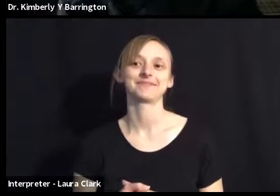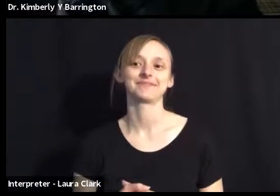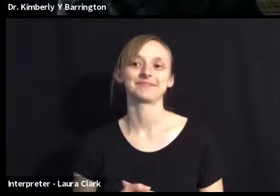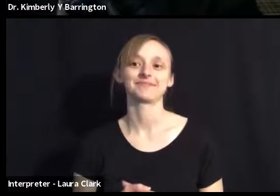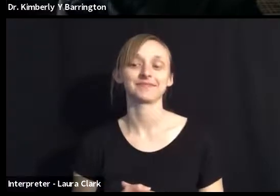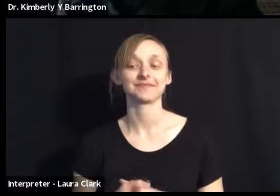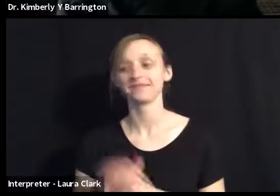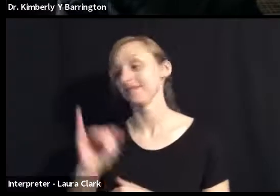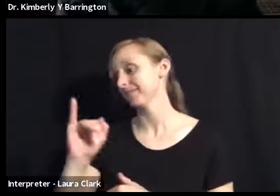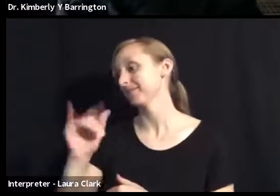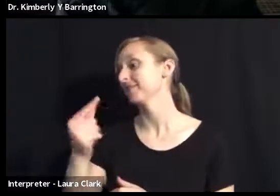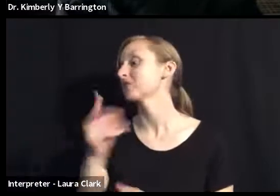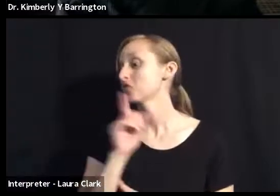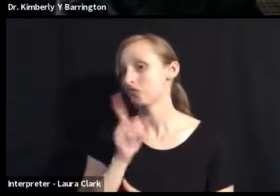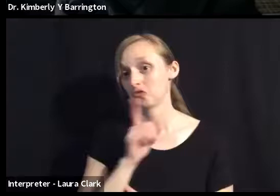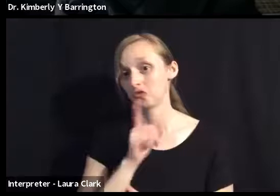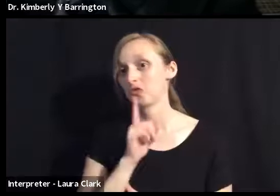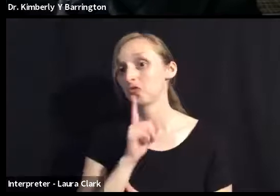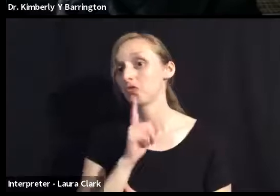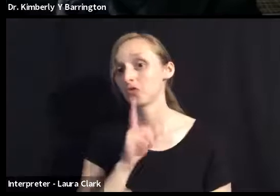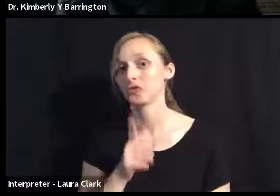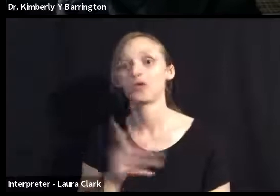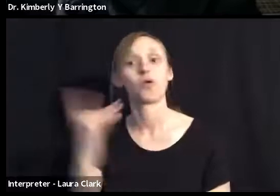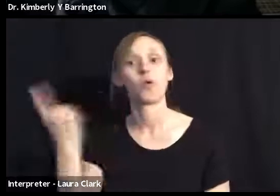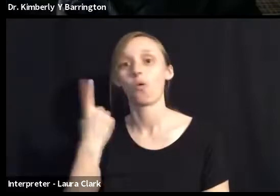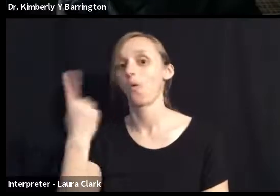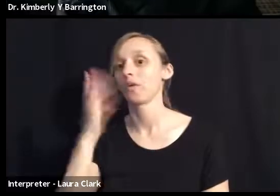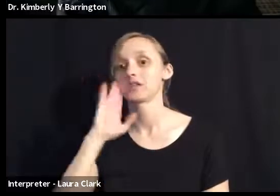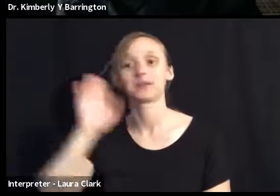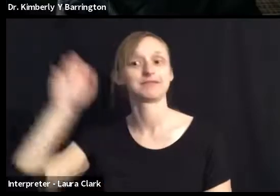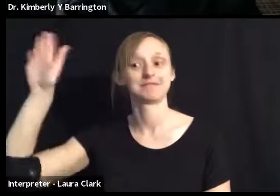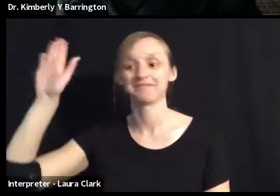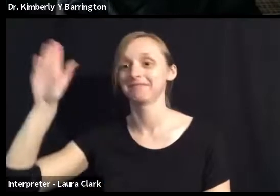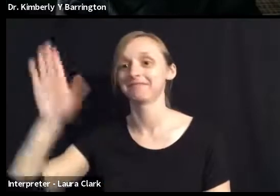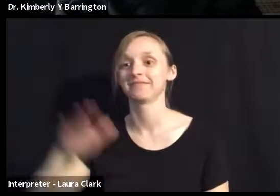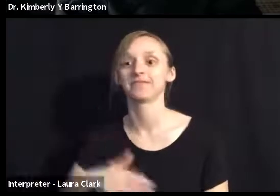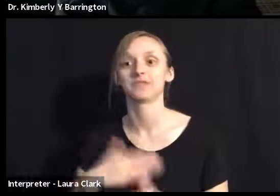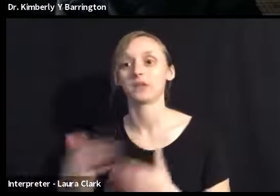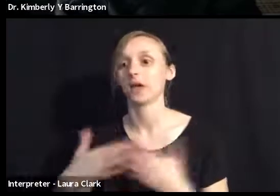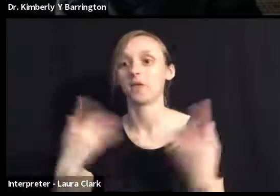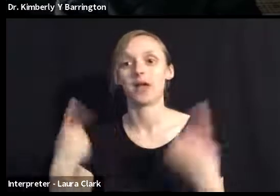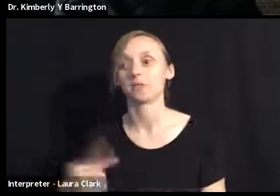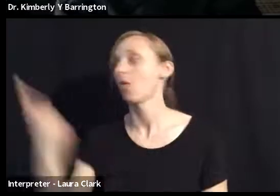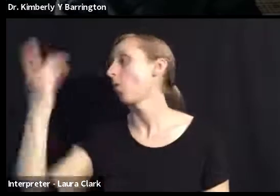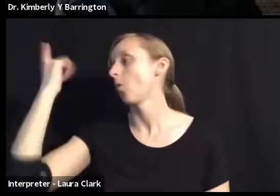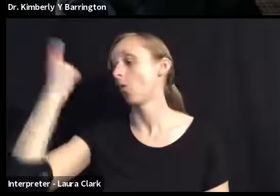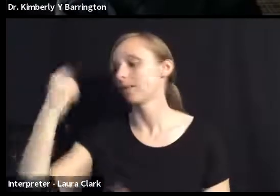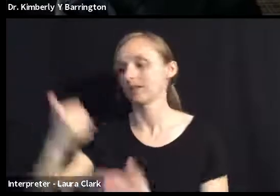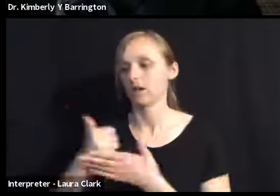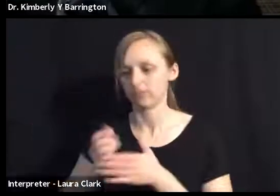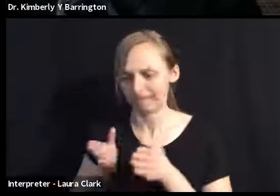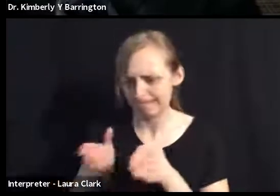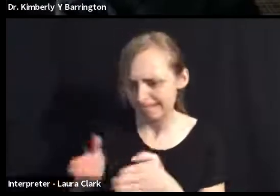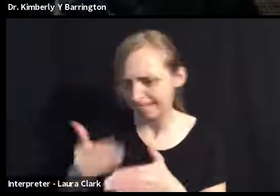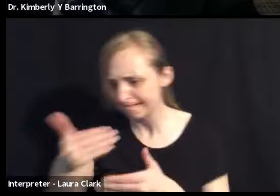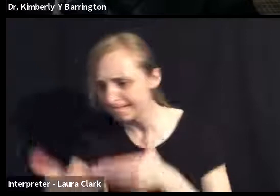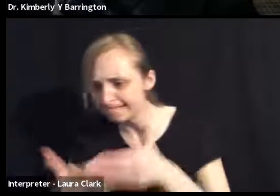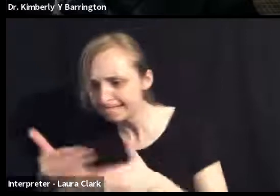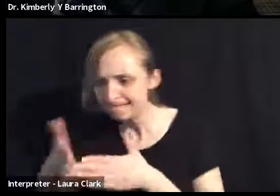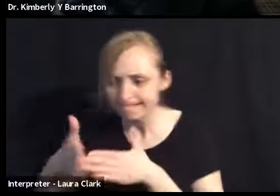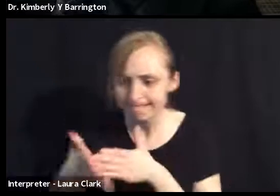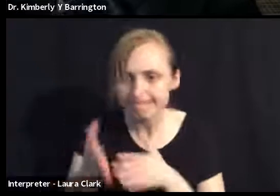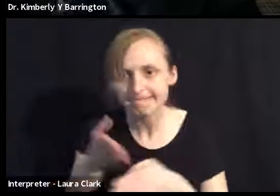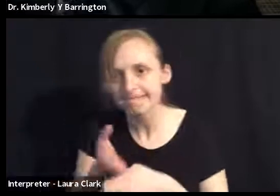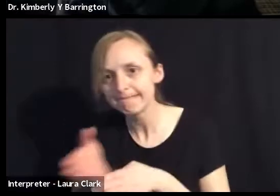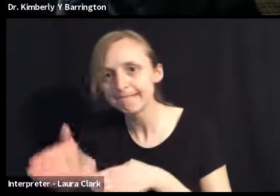He is. He's been that and he's going to forever be that. No matter what, he's going to be that. And I believe he has made way. Like I said, even